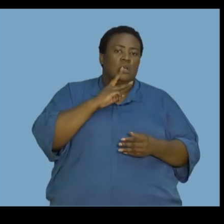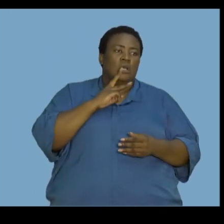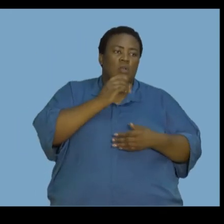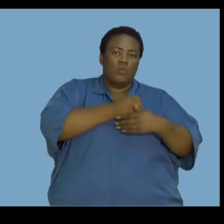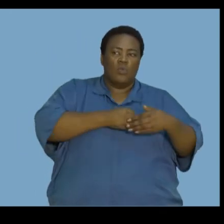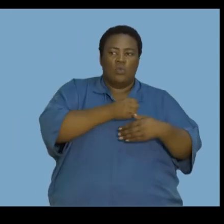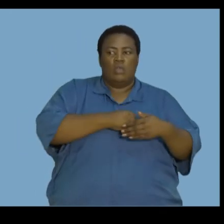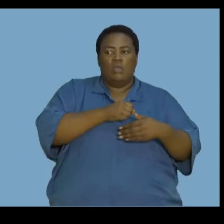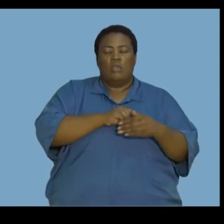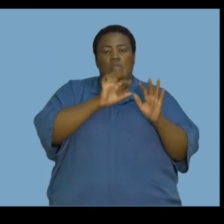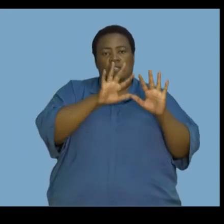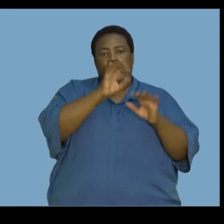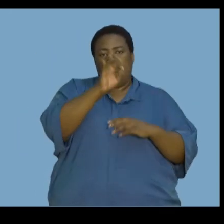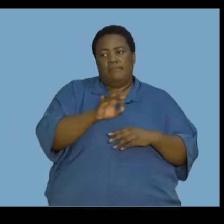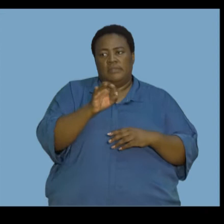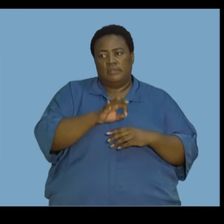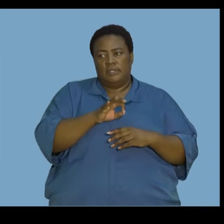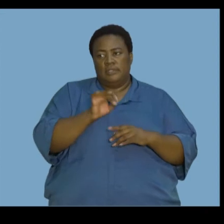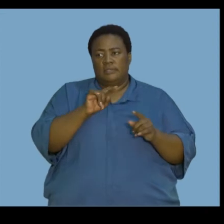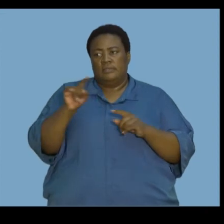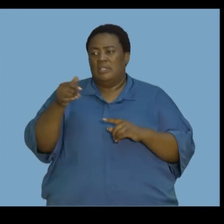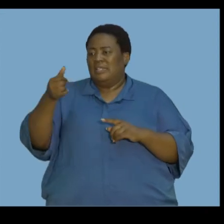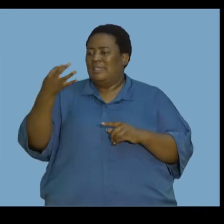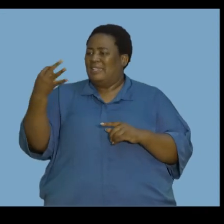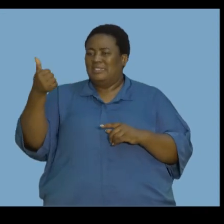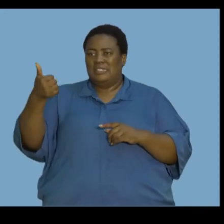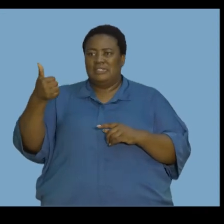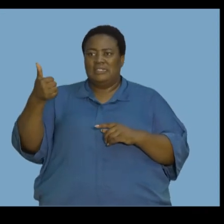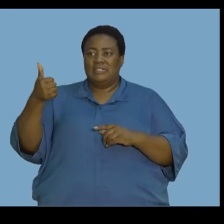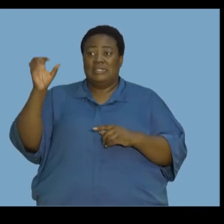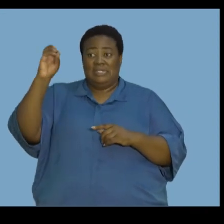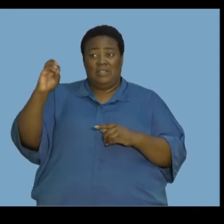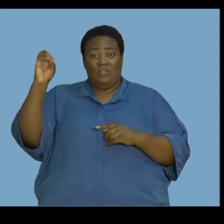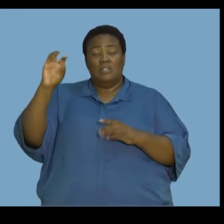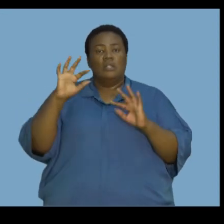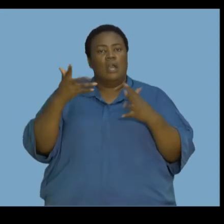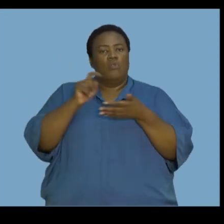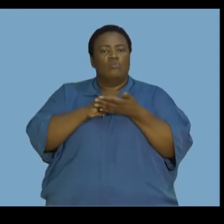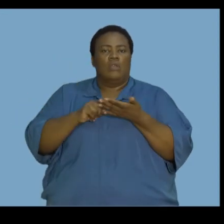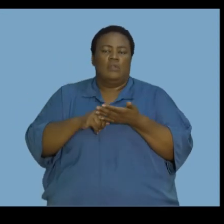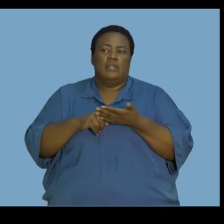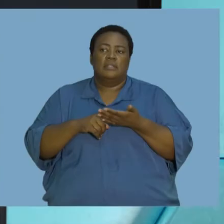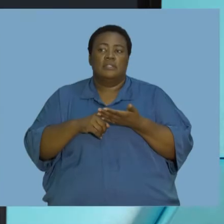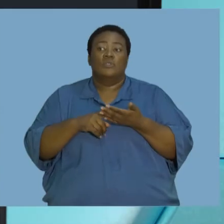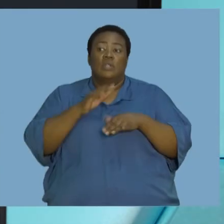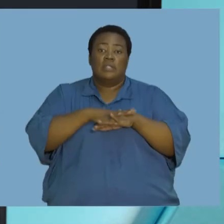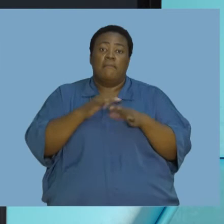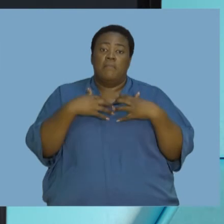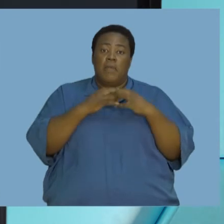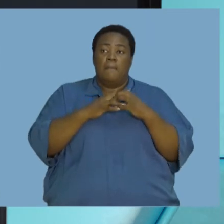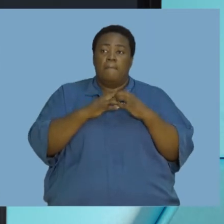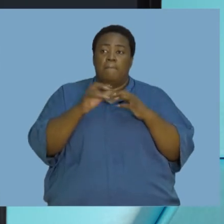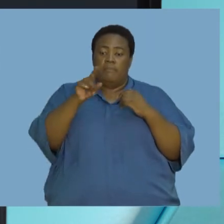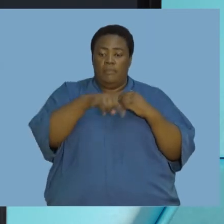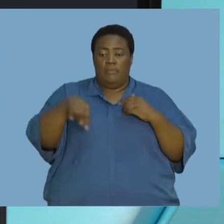then converted to a degree using a protractor of 36 degrees. So that's essentially the calculation. So when